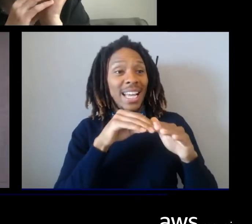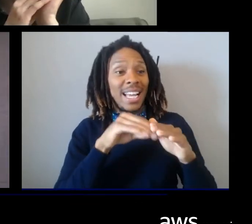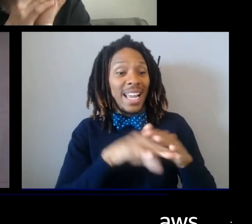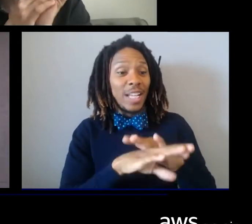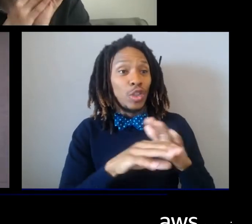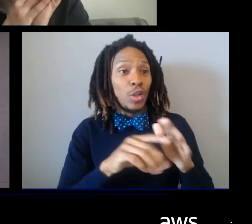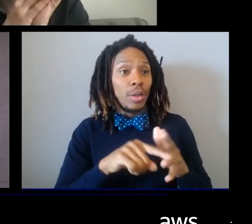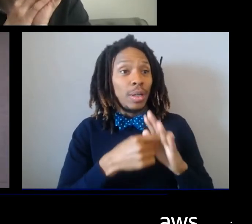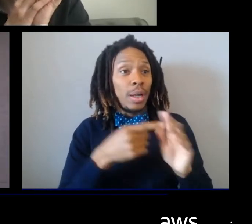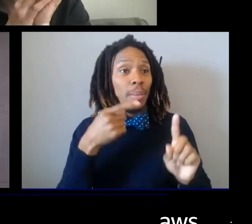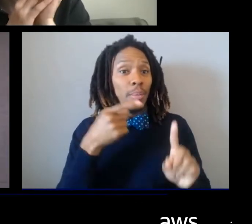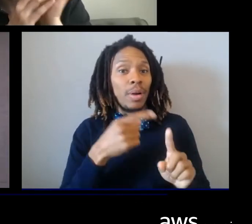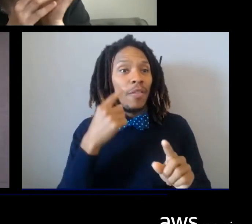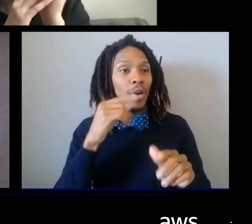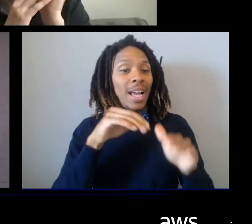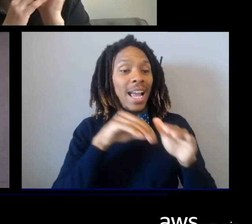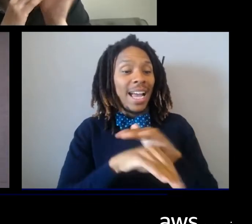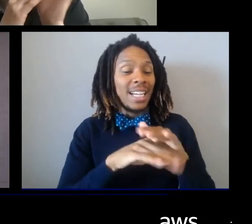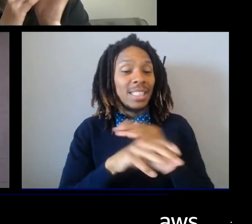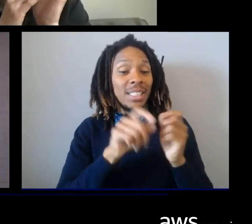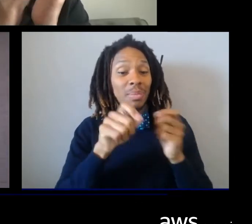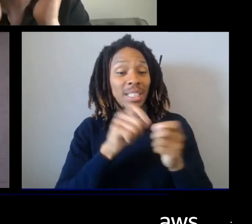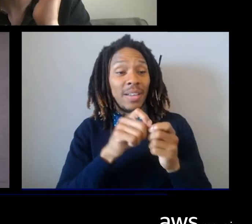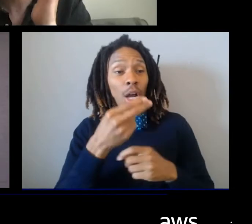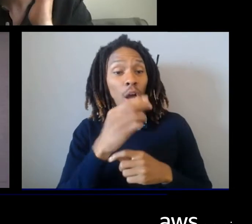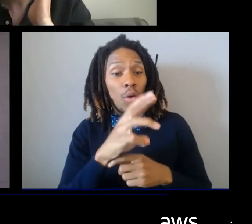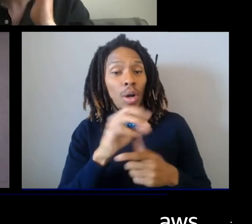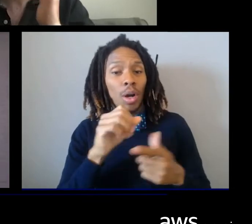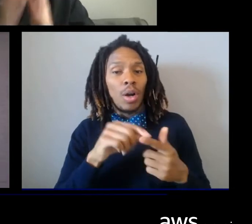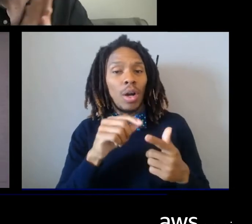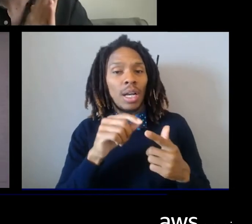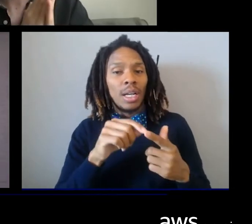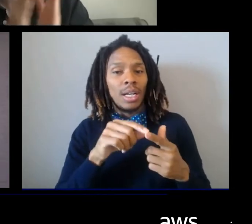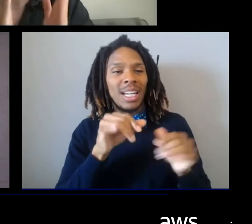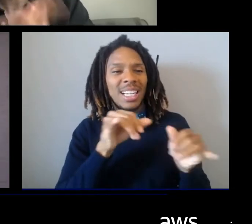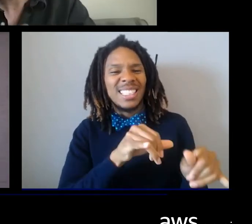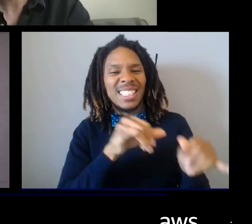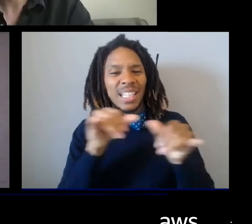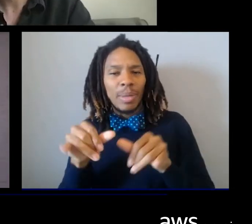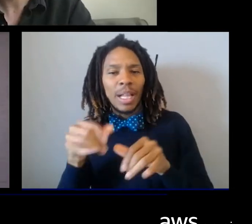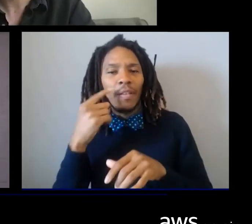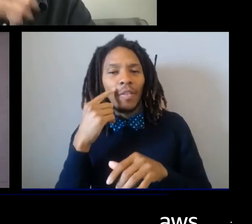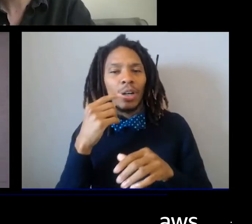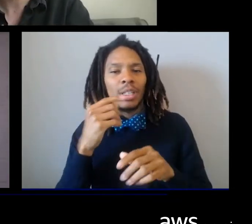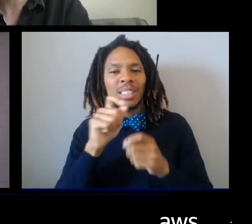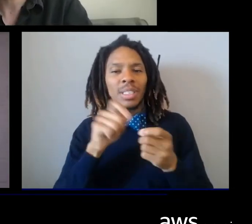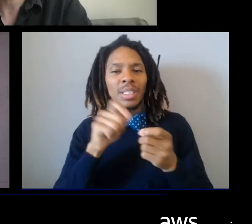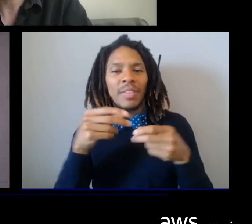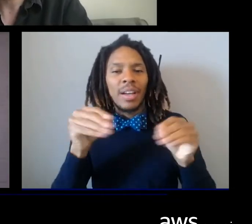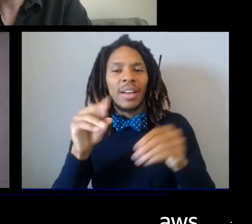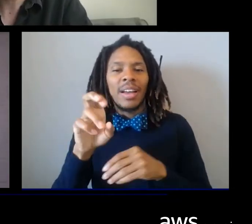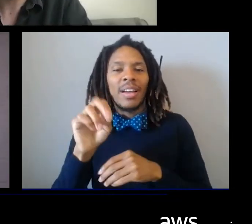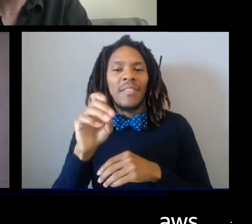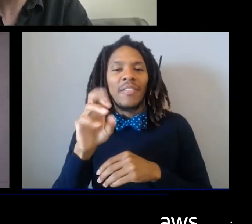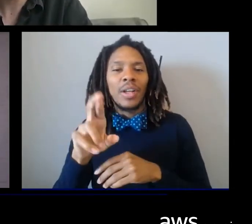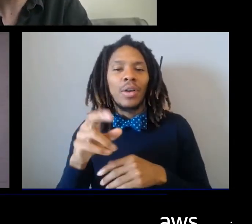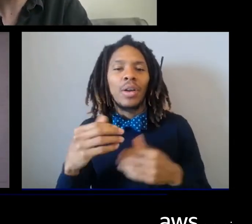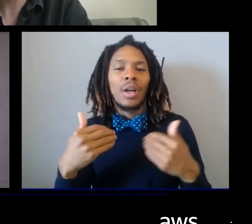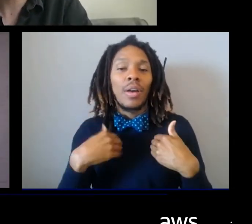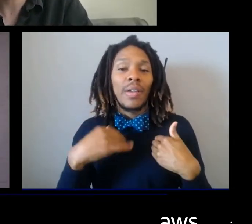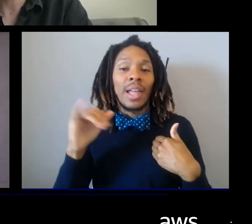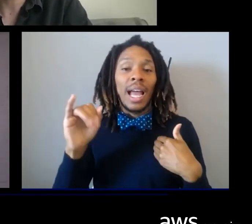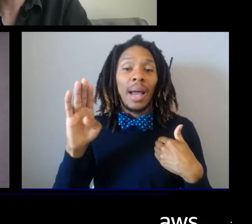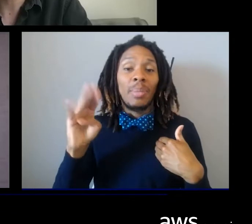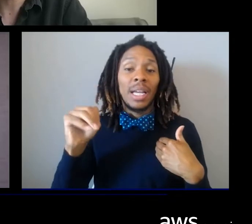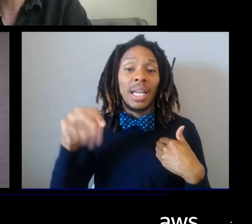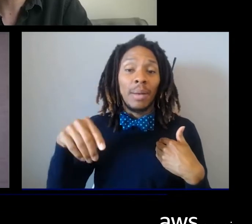to access specific hardware or simulators for specific vendor. For example, we have IBM Q provider,